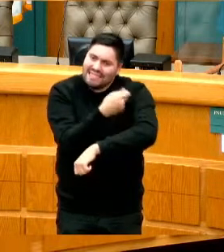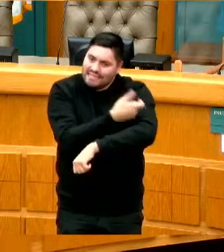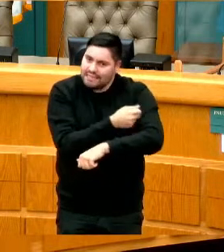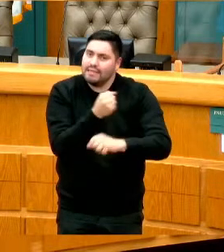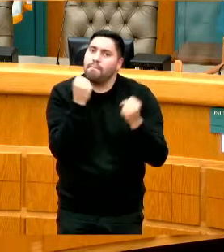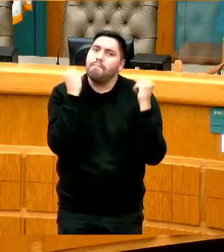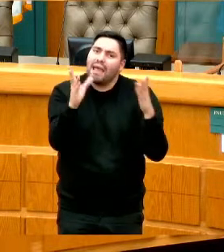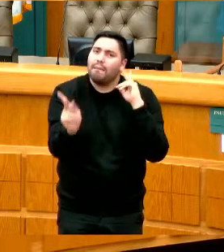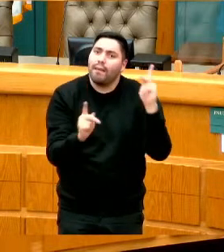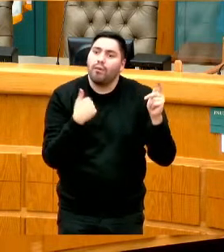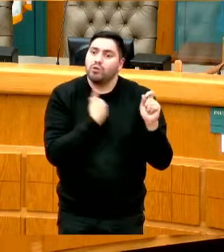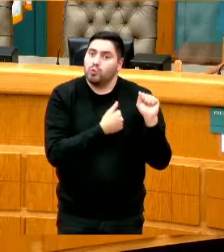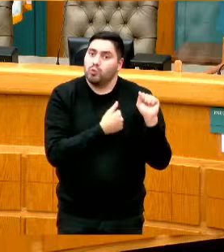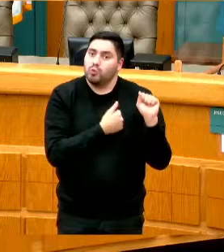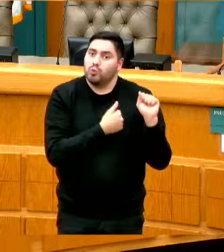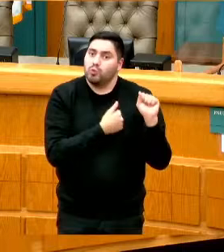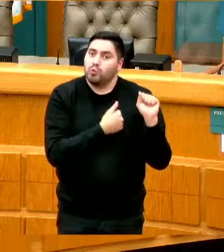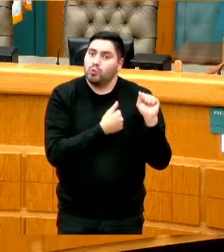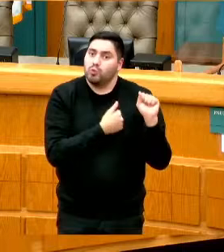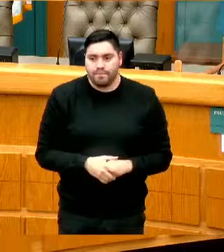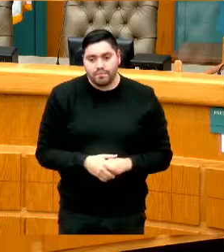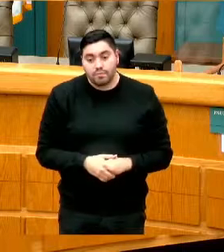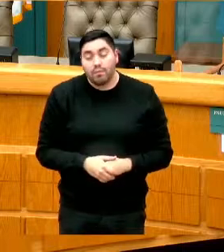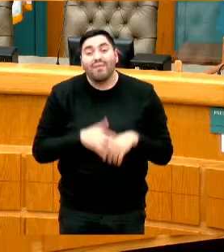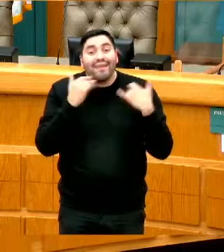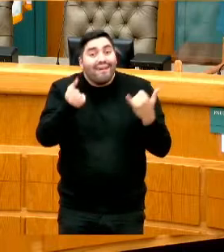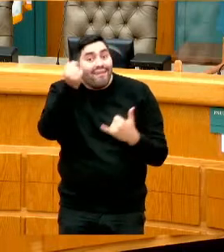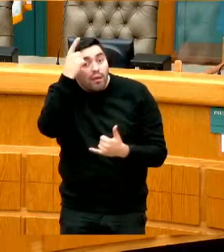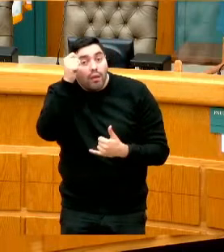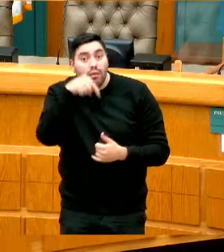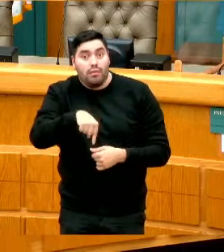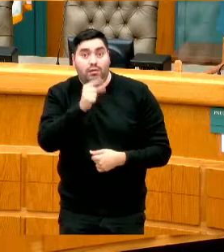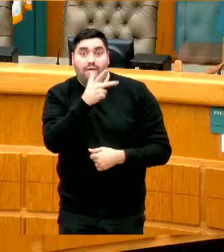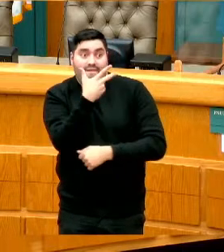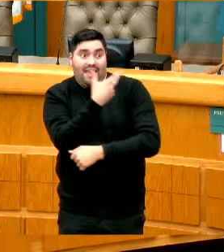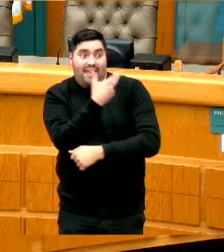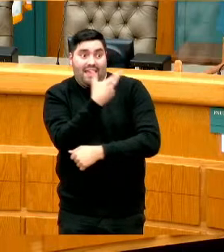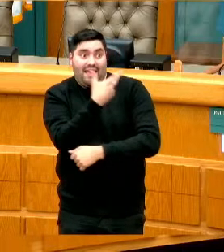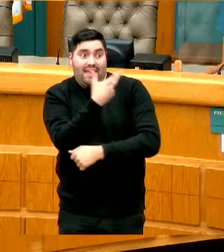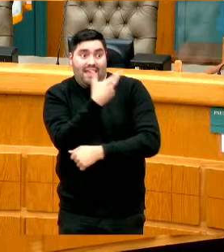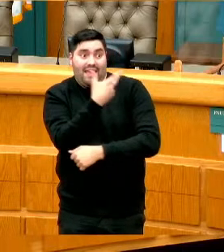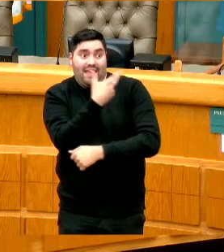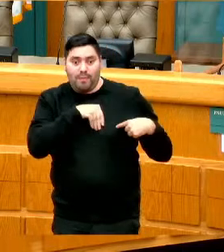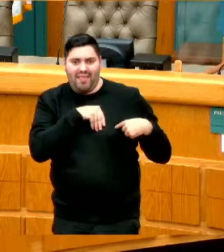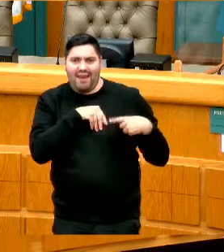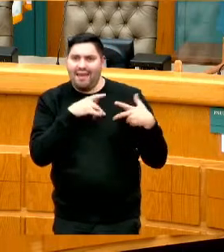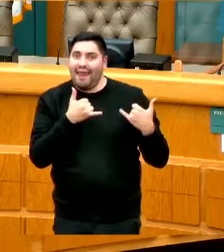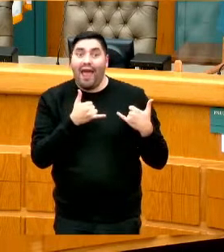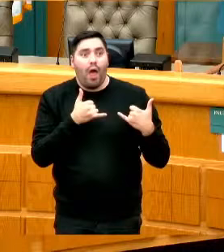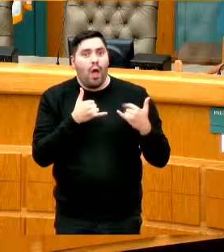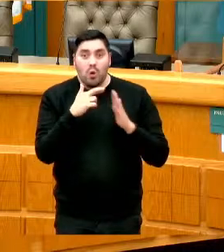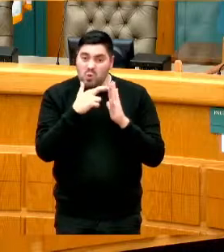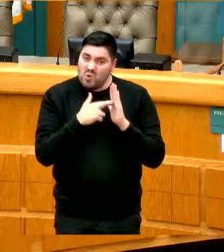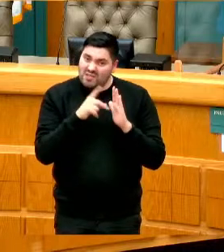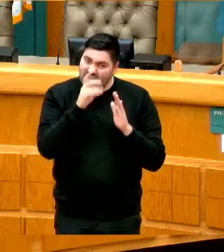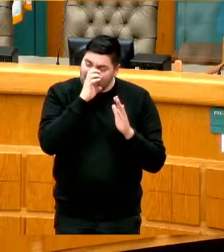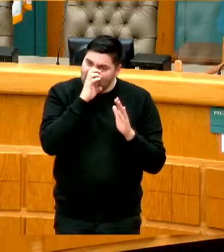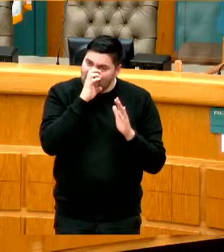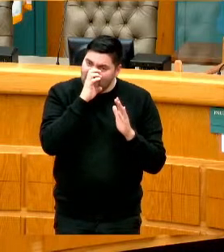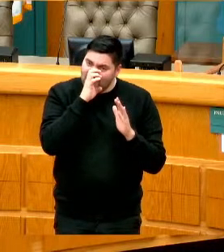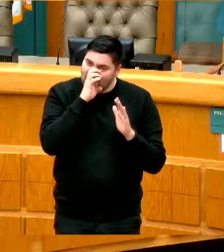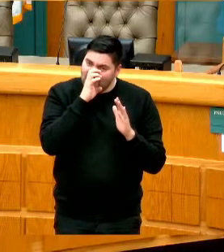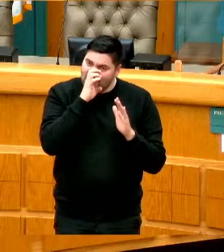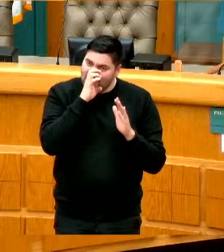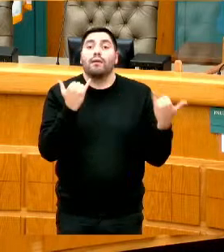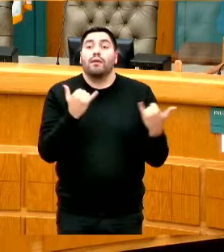can. I also said that this vaccine eligibility expanding definitely says that when something